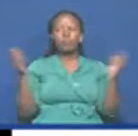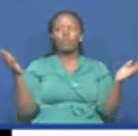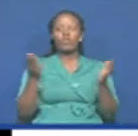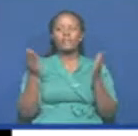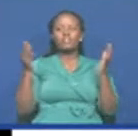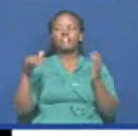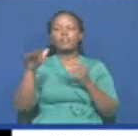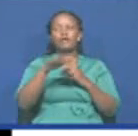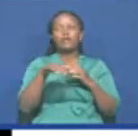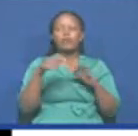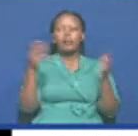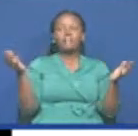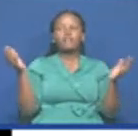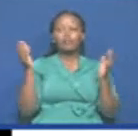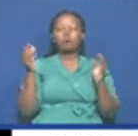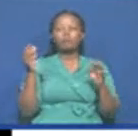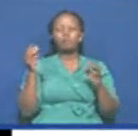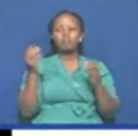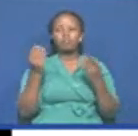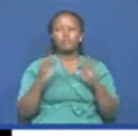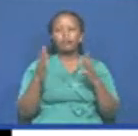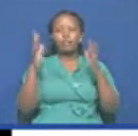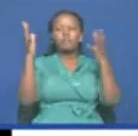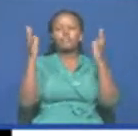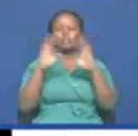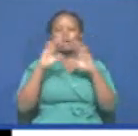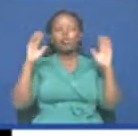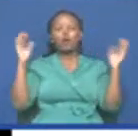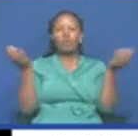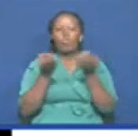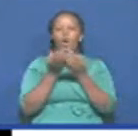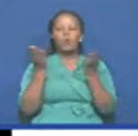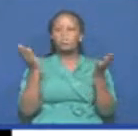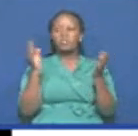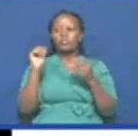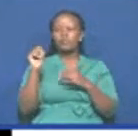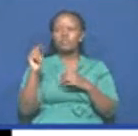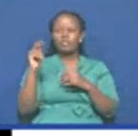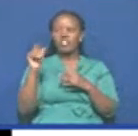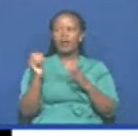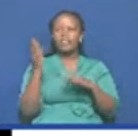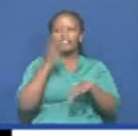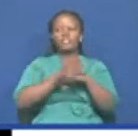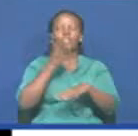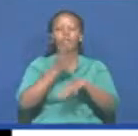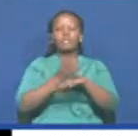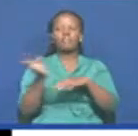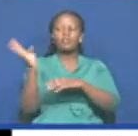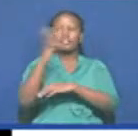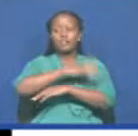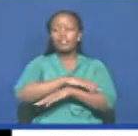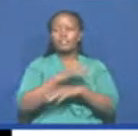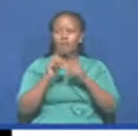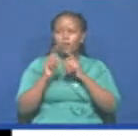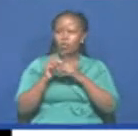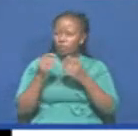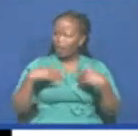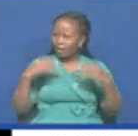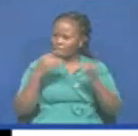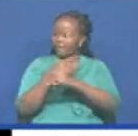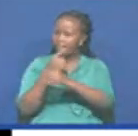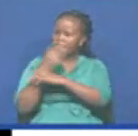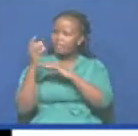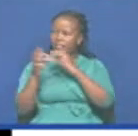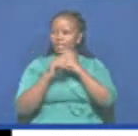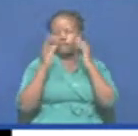World Anti-Counterfeit Day. What you can see behind me is quite a hall full of various stakeholders, including